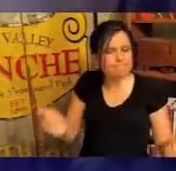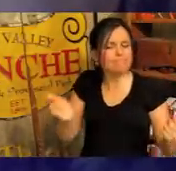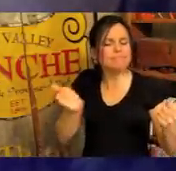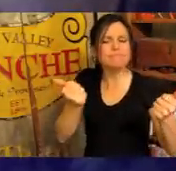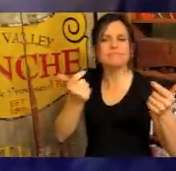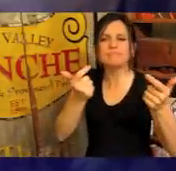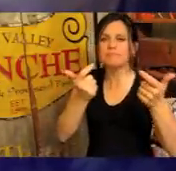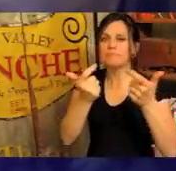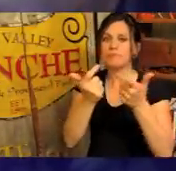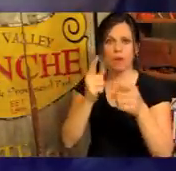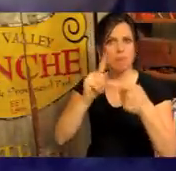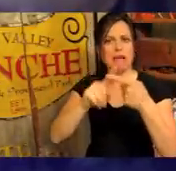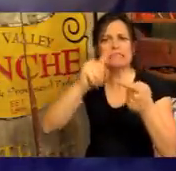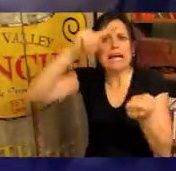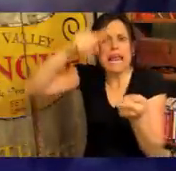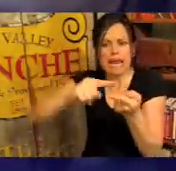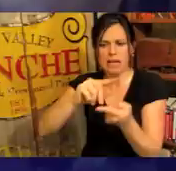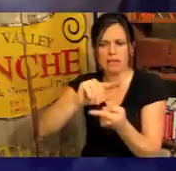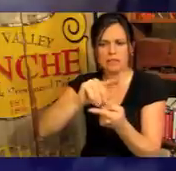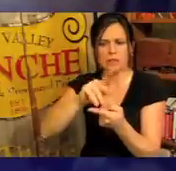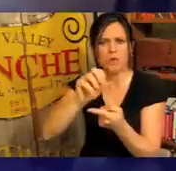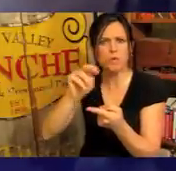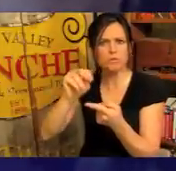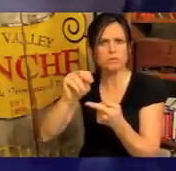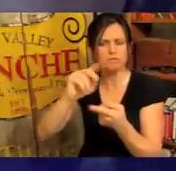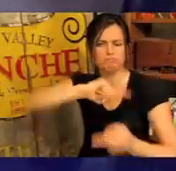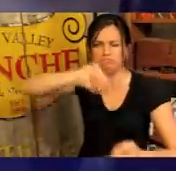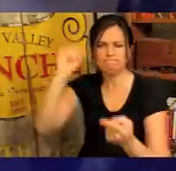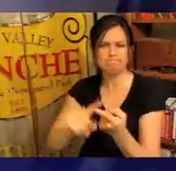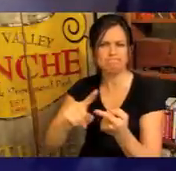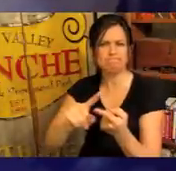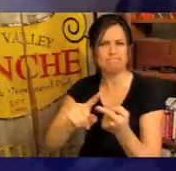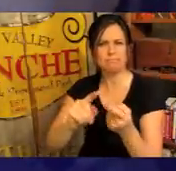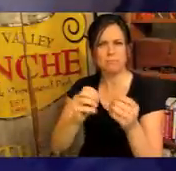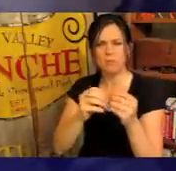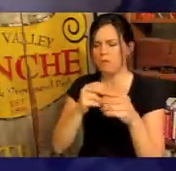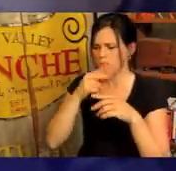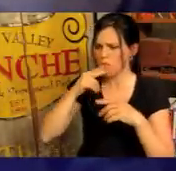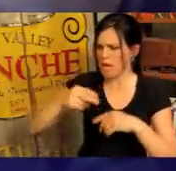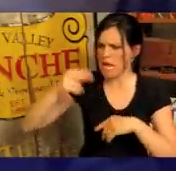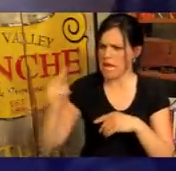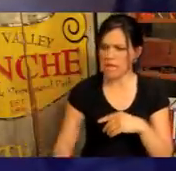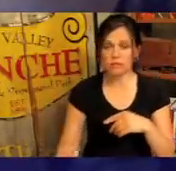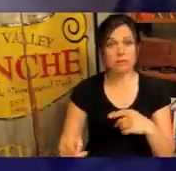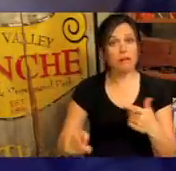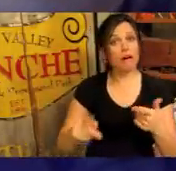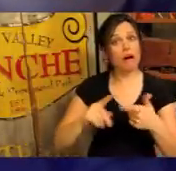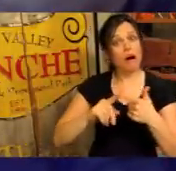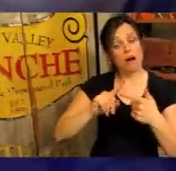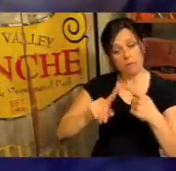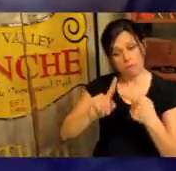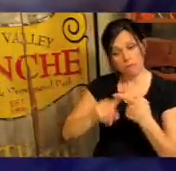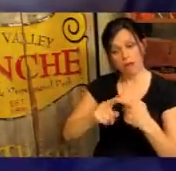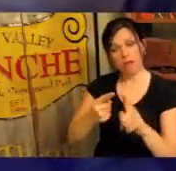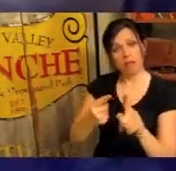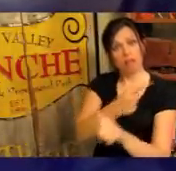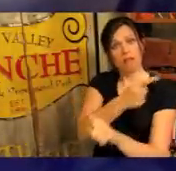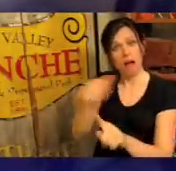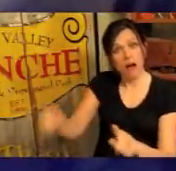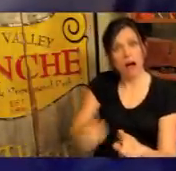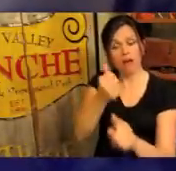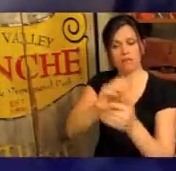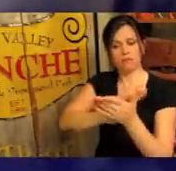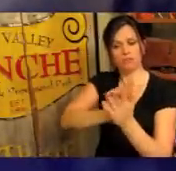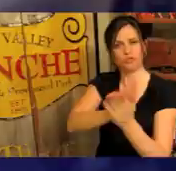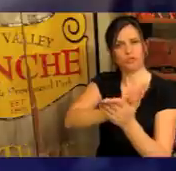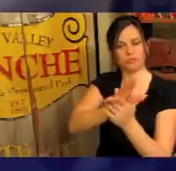cheese as well because there's a potato and cheese filling that they typically put in pierogies. And usually they use a cheddar cheese, but today we're going to use